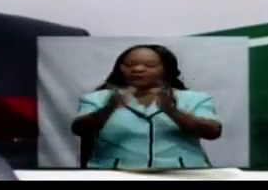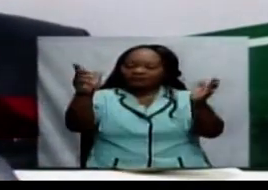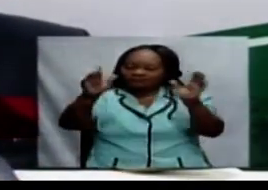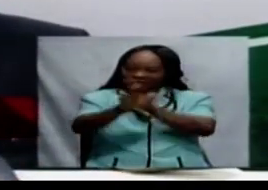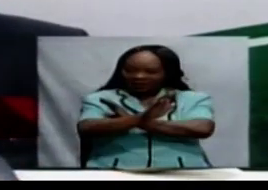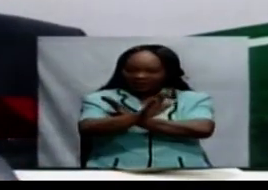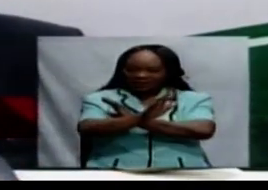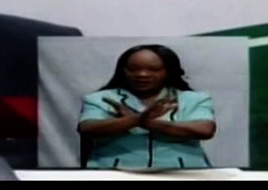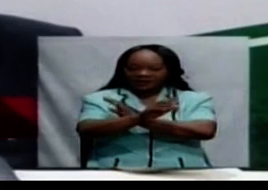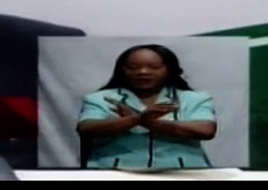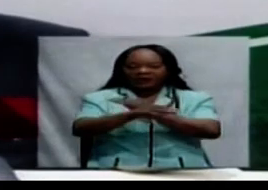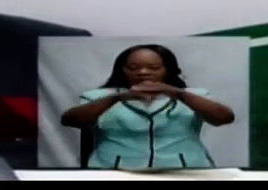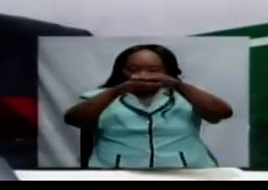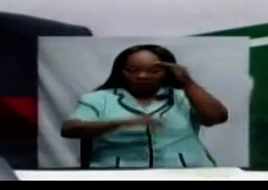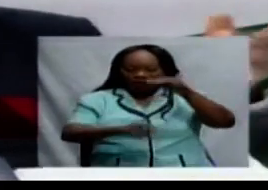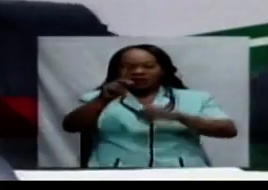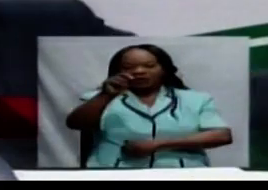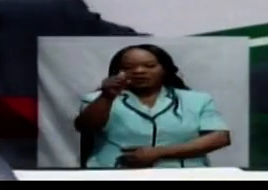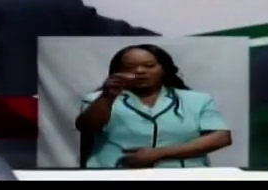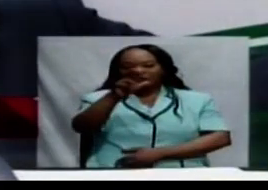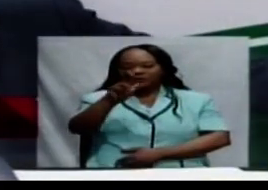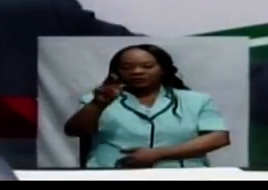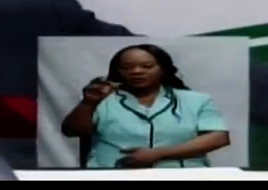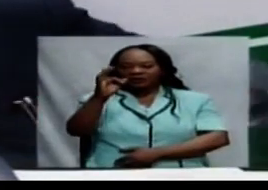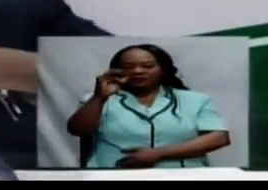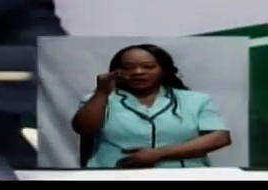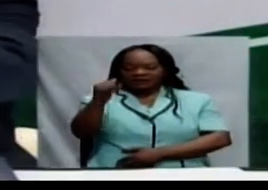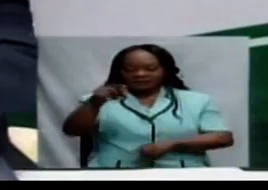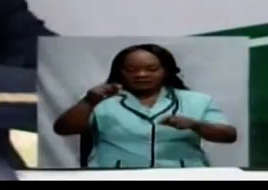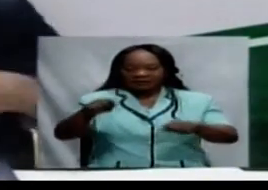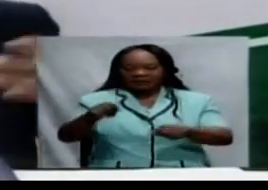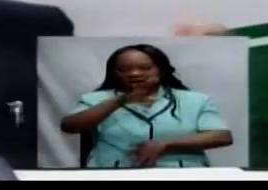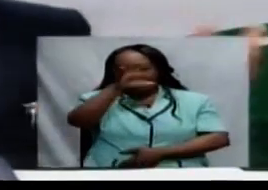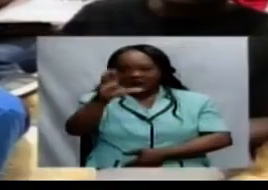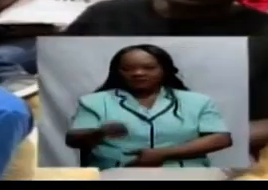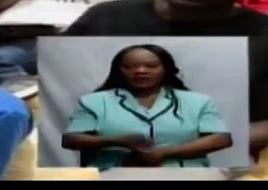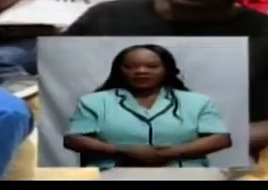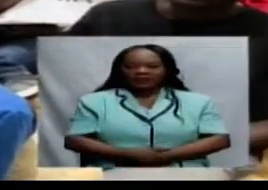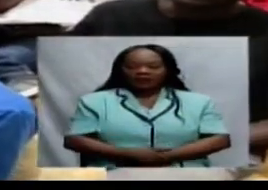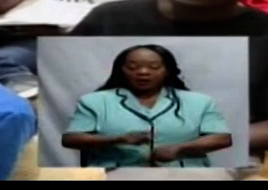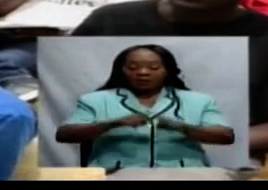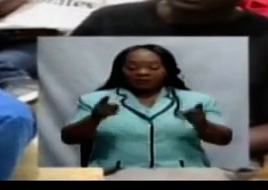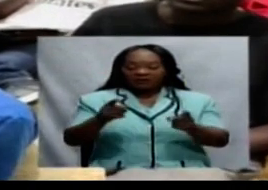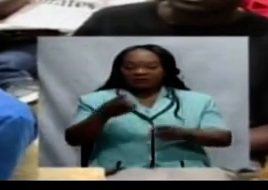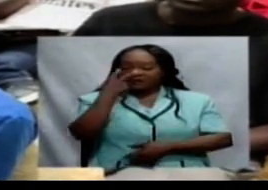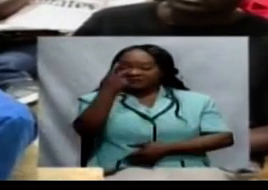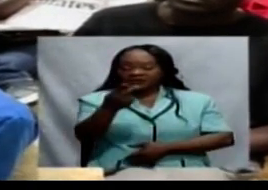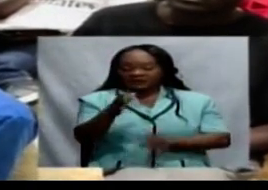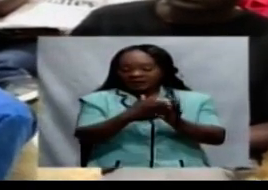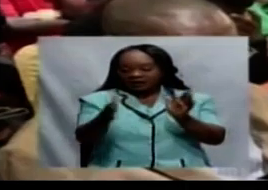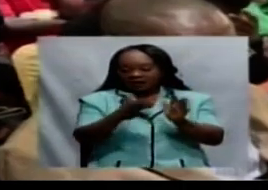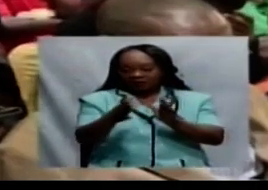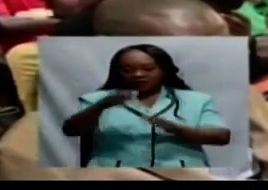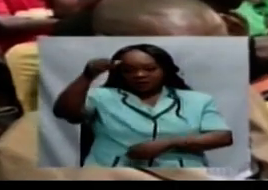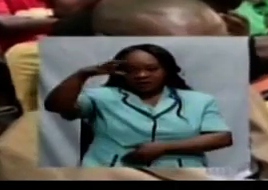Some of you, when ZESCO came to make a presentation, some of you, I can see my lady there, I think she was there, my gentleman here, you saw the graph ZESCO was trying to give in